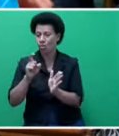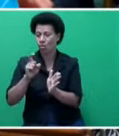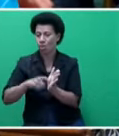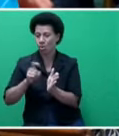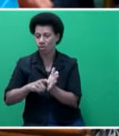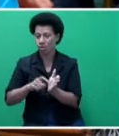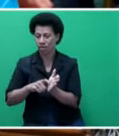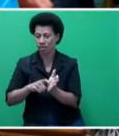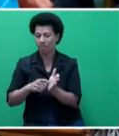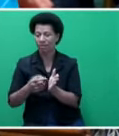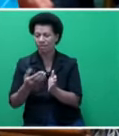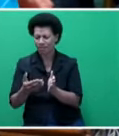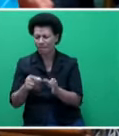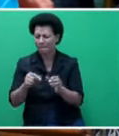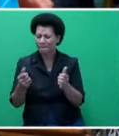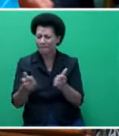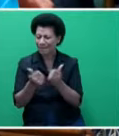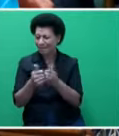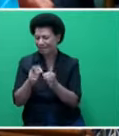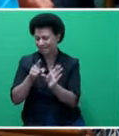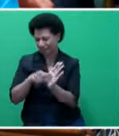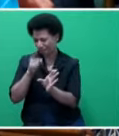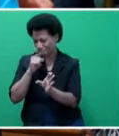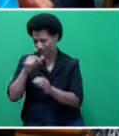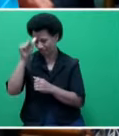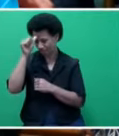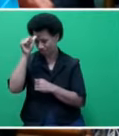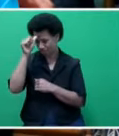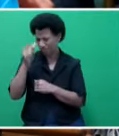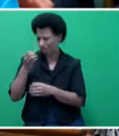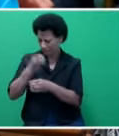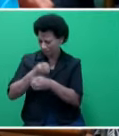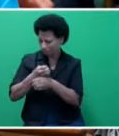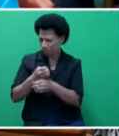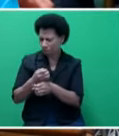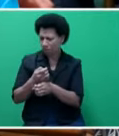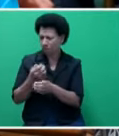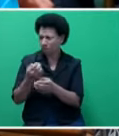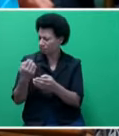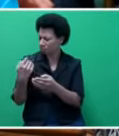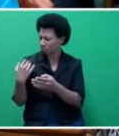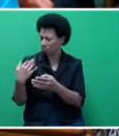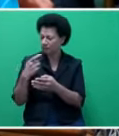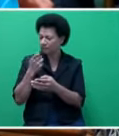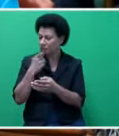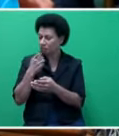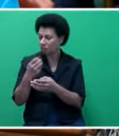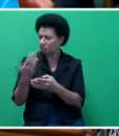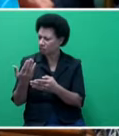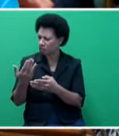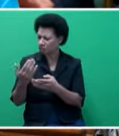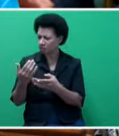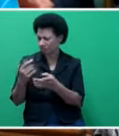young people that I know who've had employment for just over a couple of years, and perhaps less than